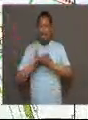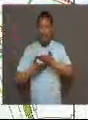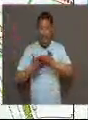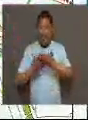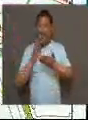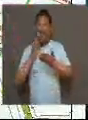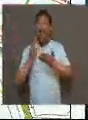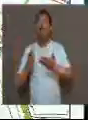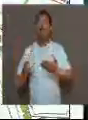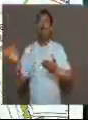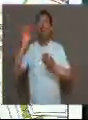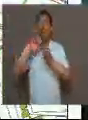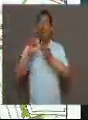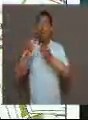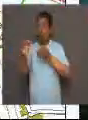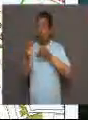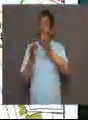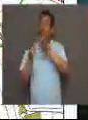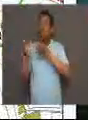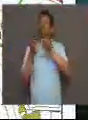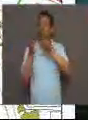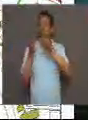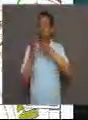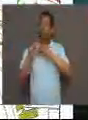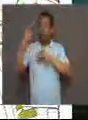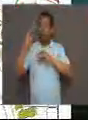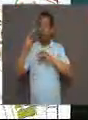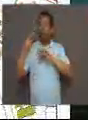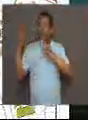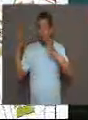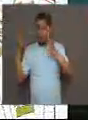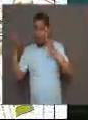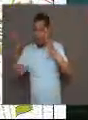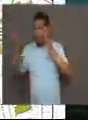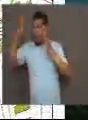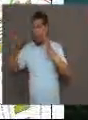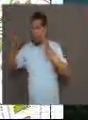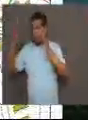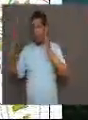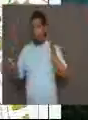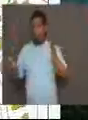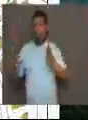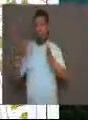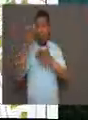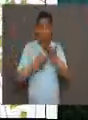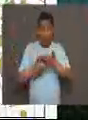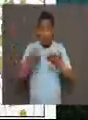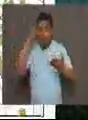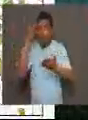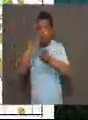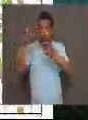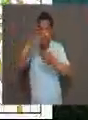Diagrammatic maps are more explanatory than graph maps because they are aerial.